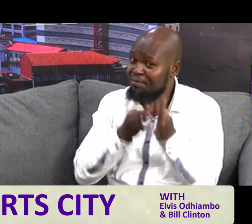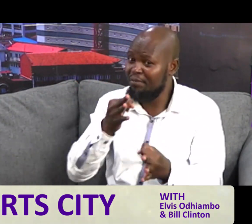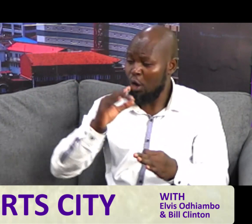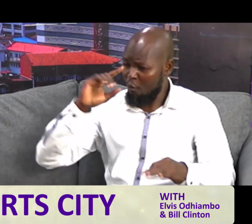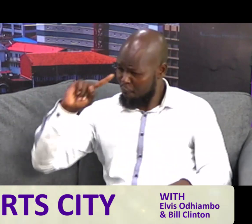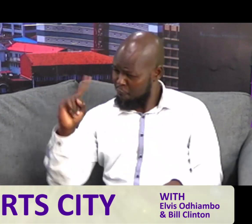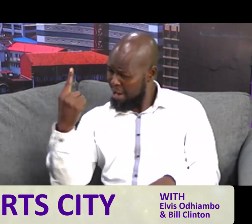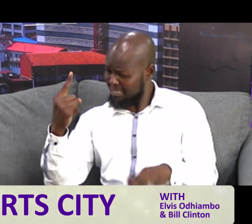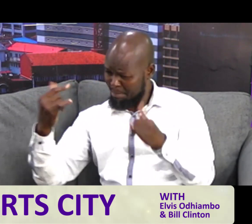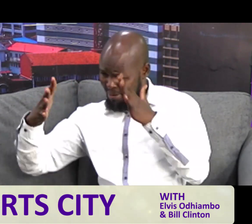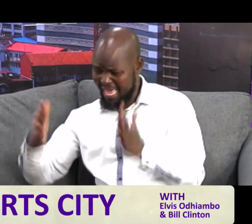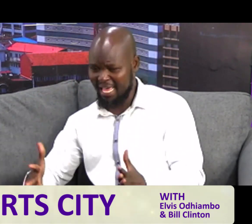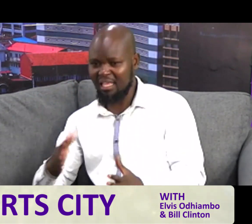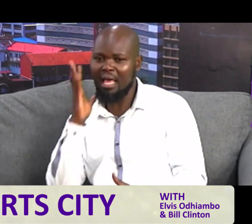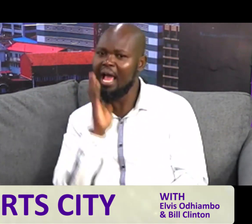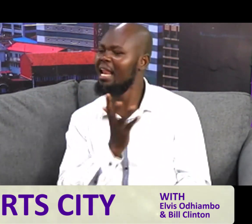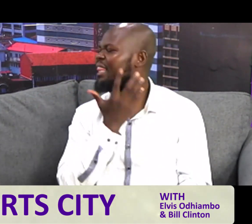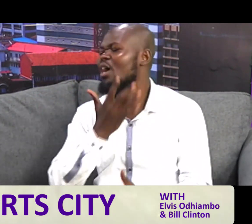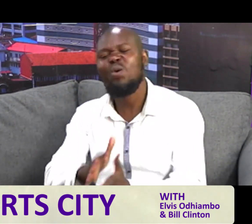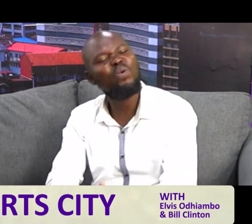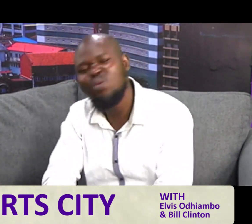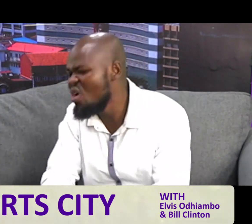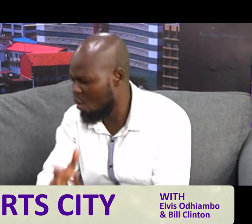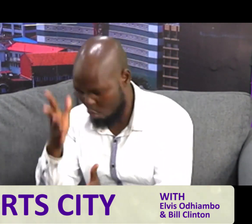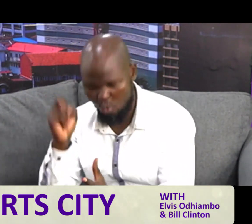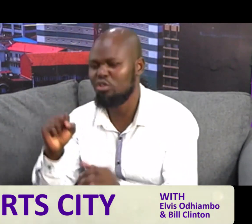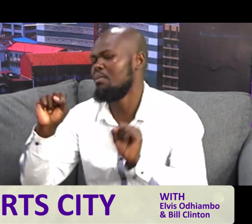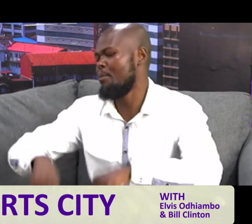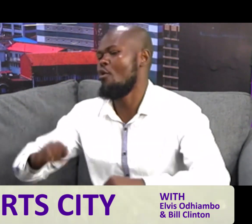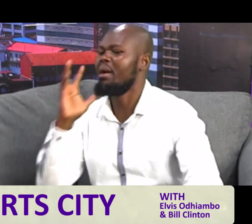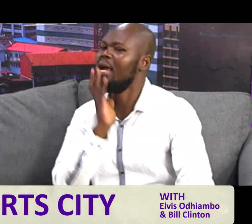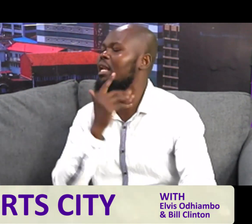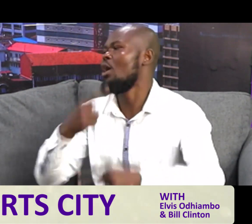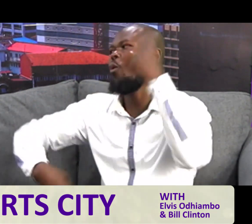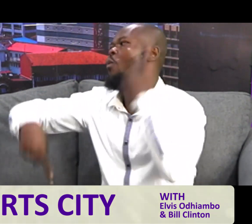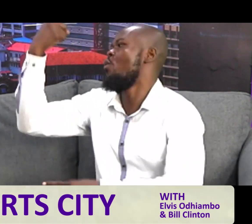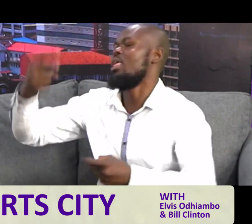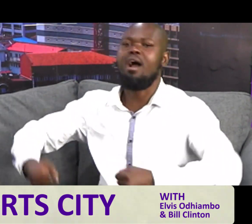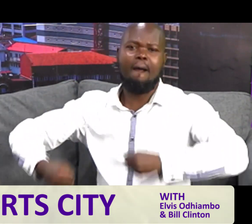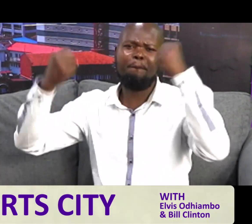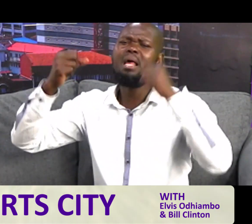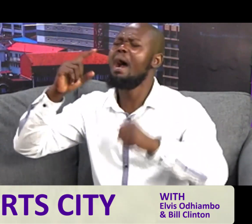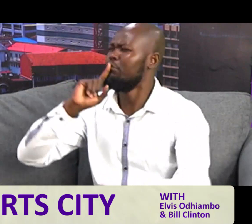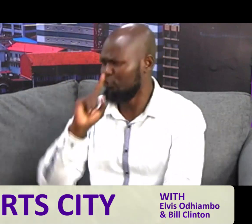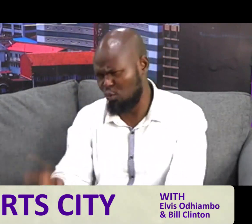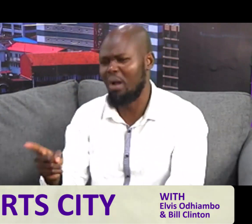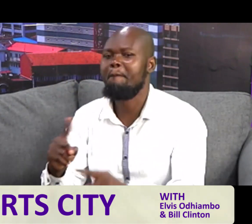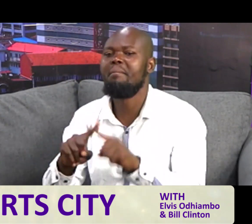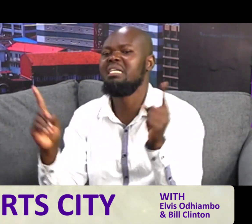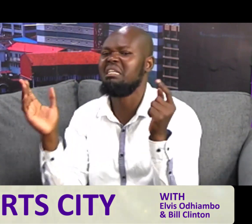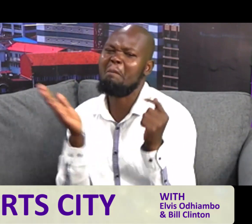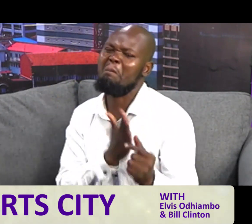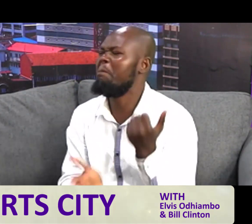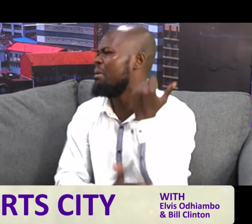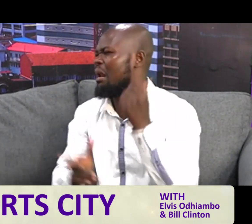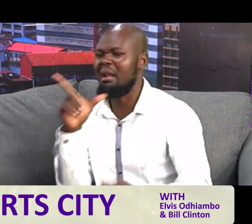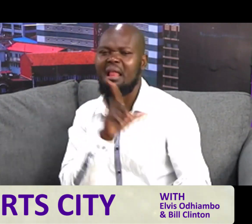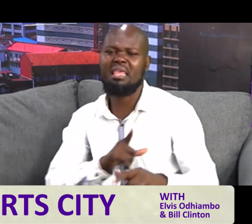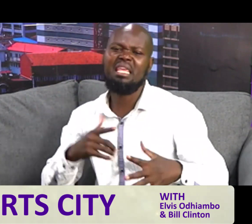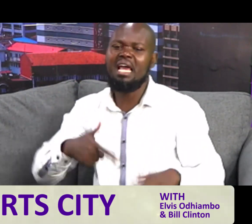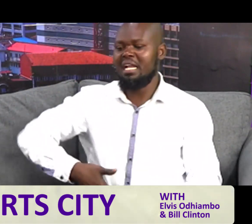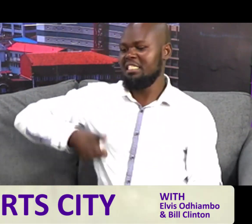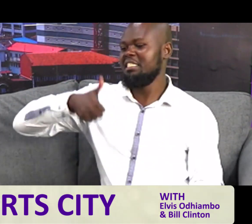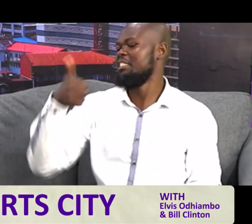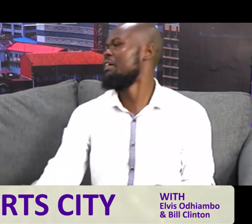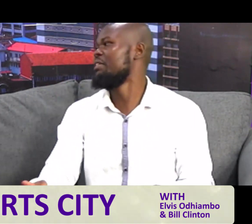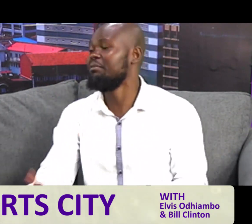to defend, right, like the header that you've said. So, look, if Lukaku was there in the first half, I'm